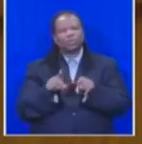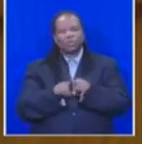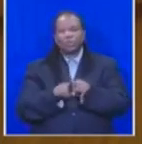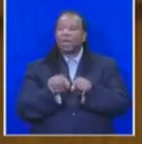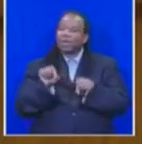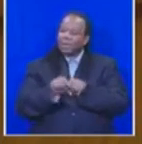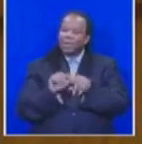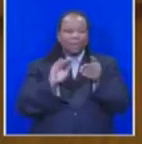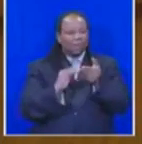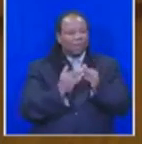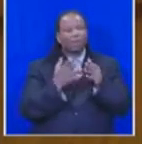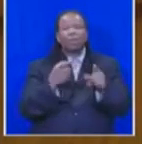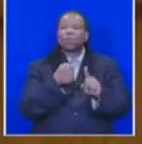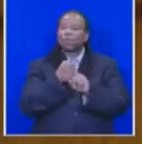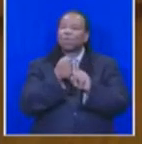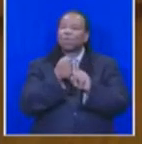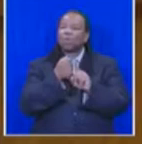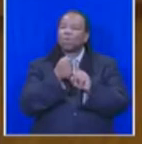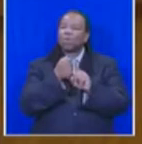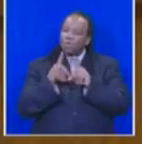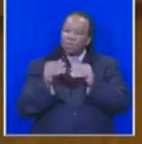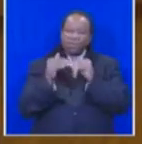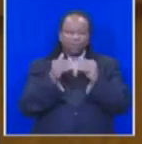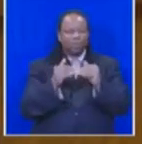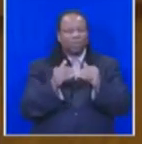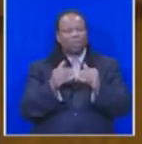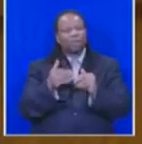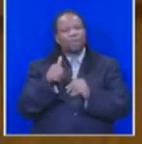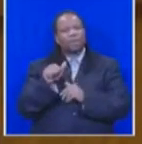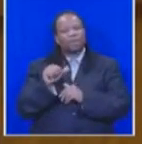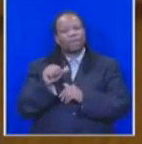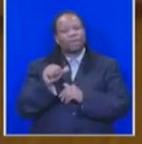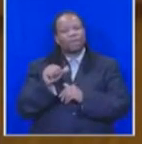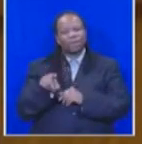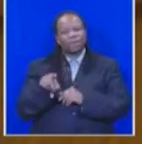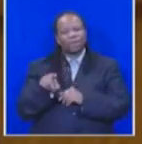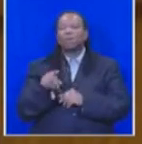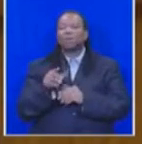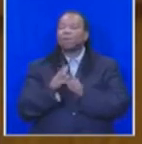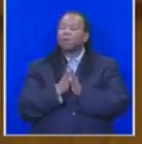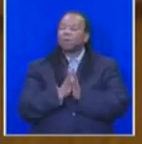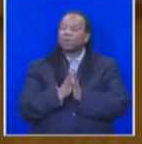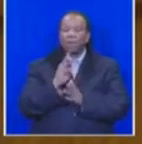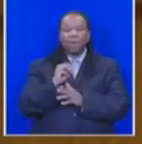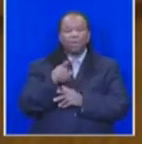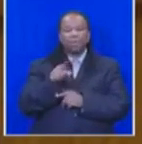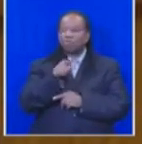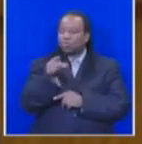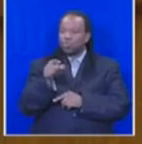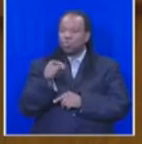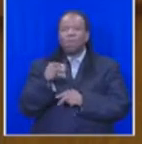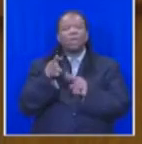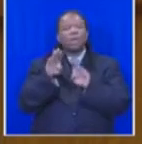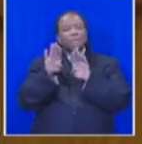equal opportunities for all. The ACDP calls on members of parliament to choose to be peacemakers and